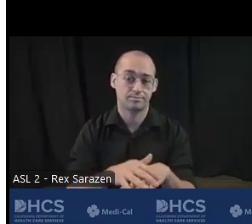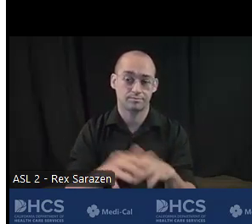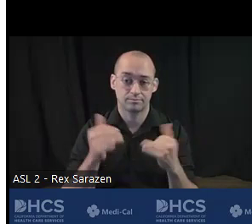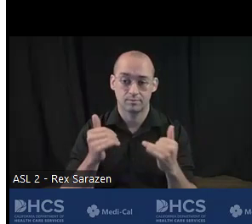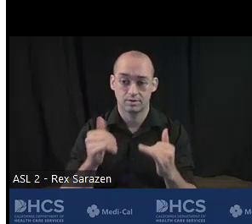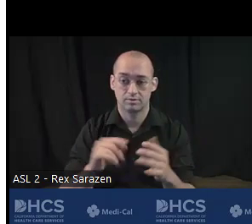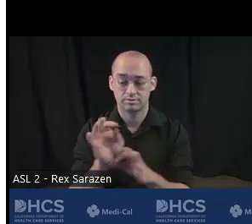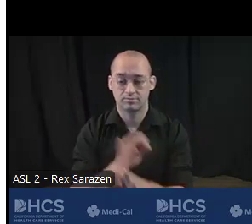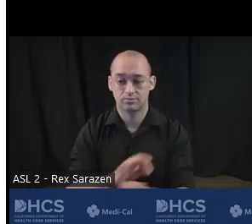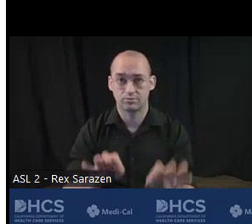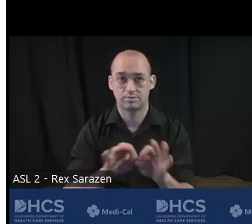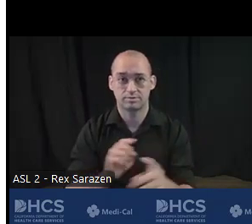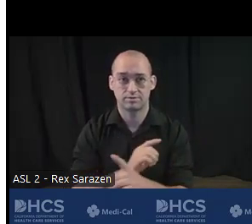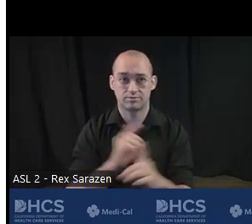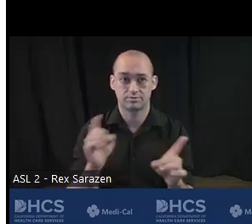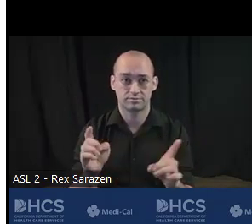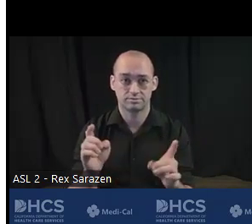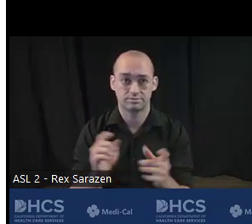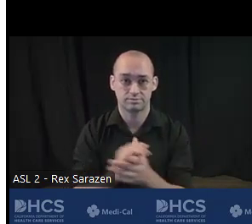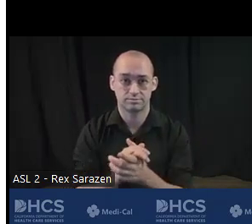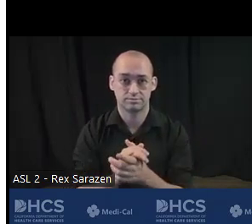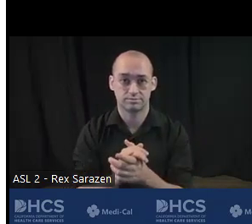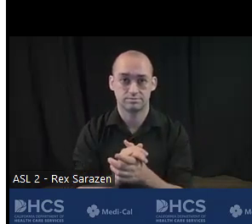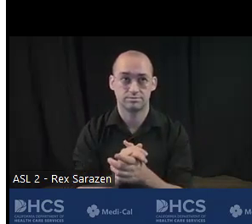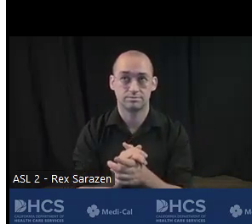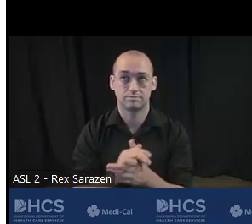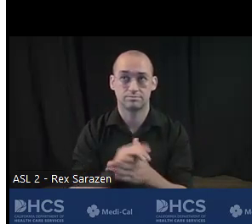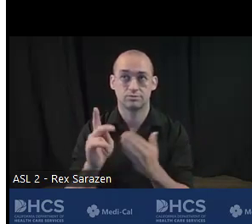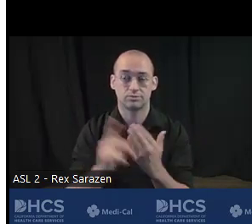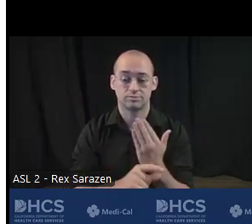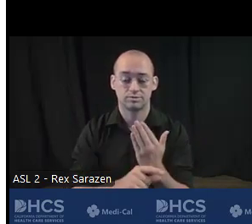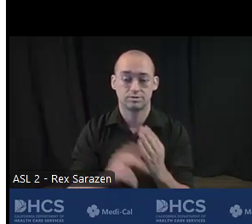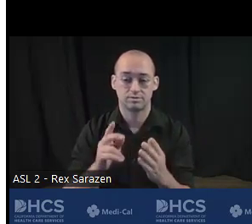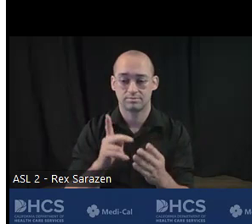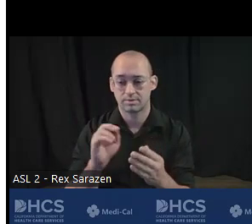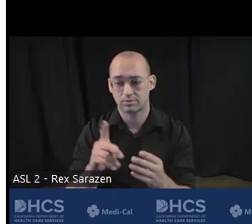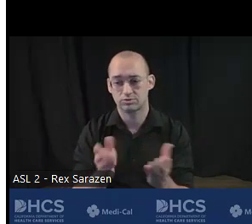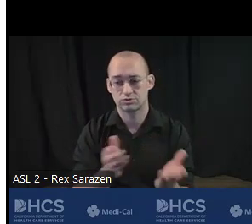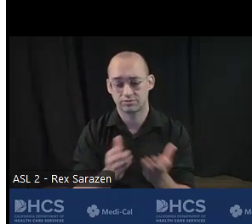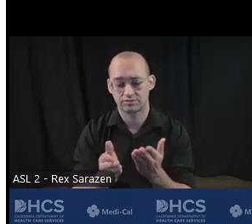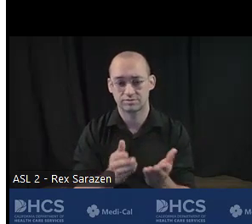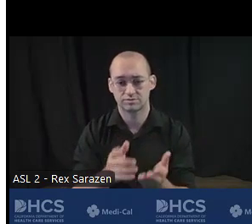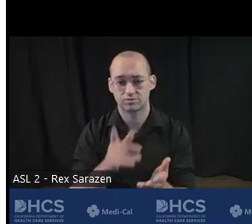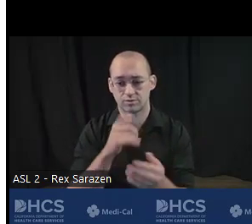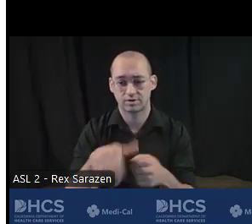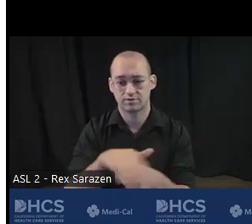differences between the programs, including population served, services covered, enrollment